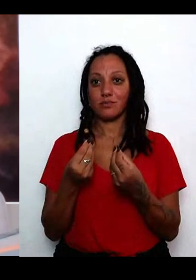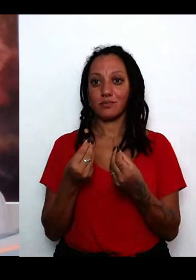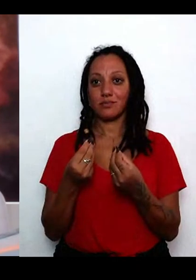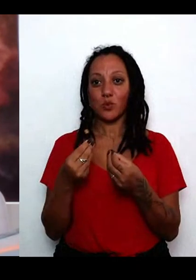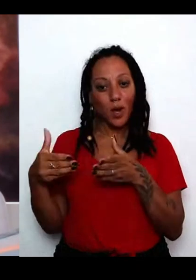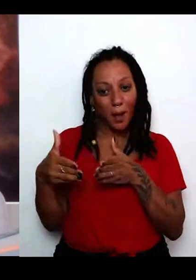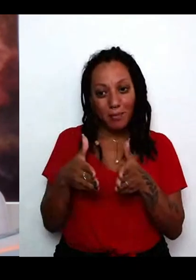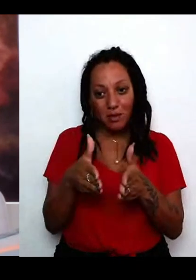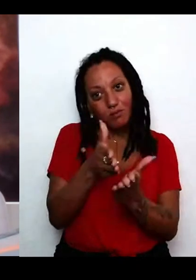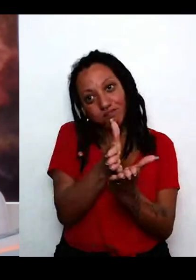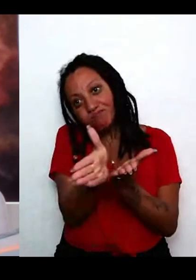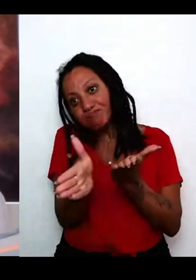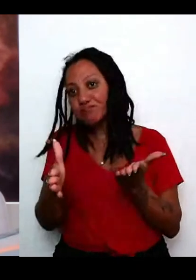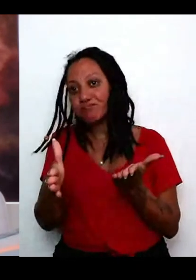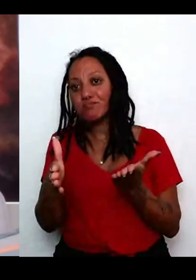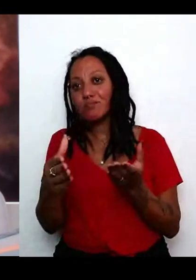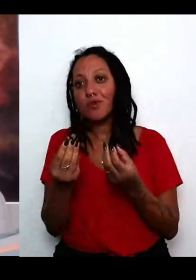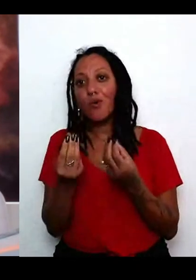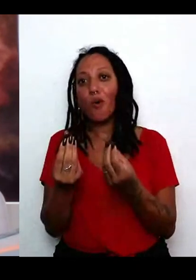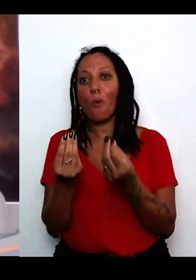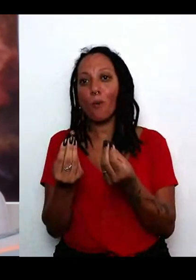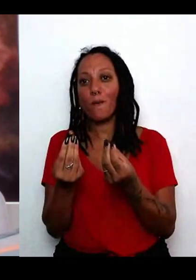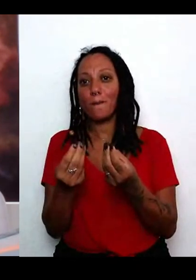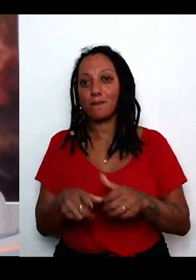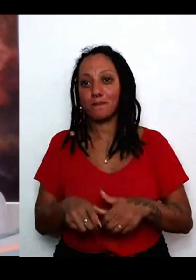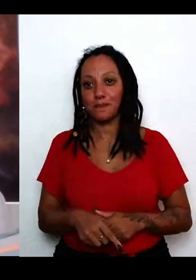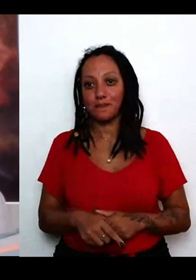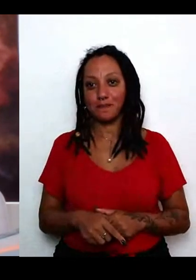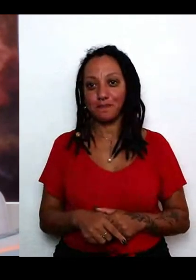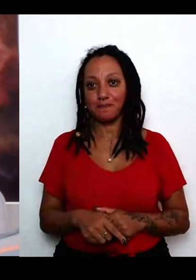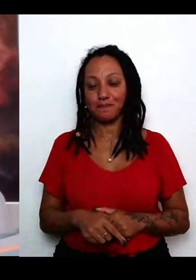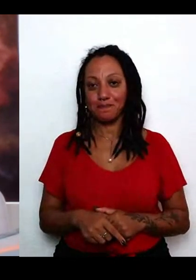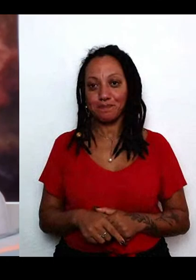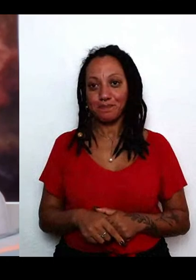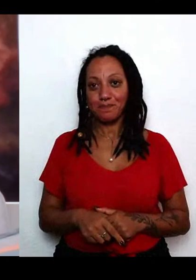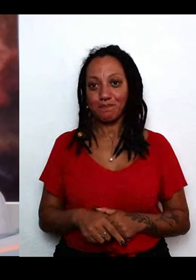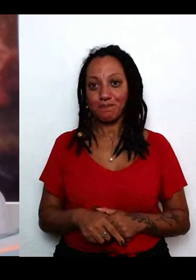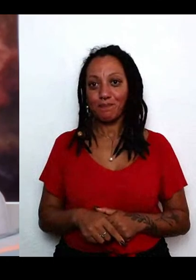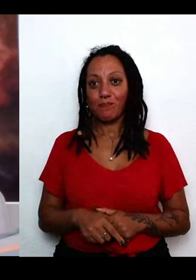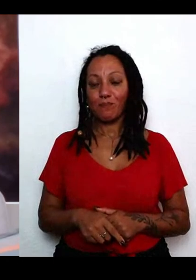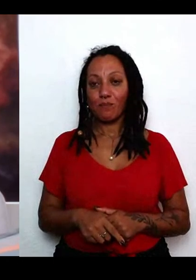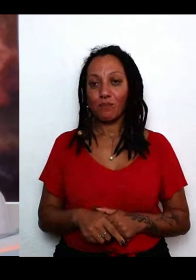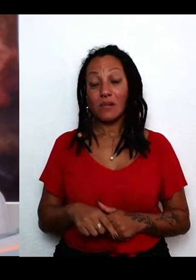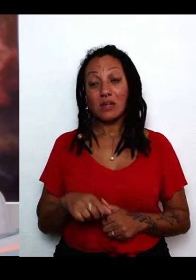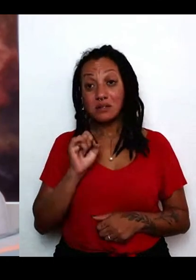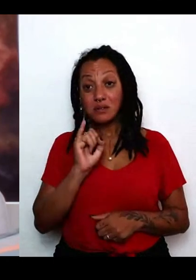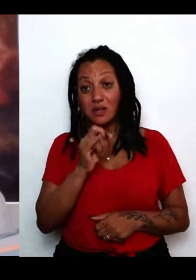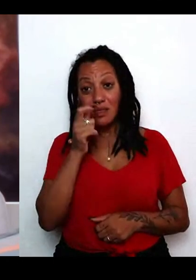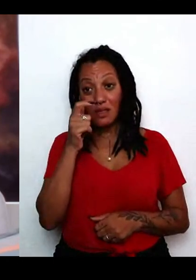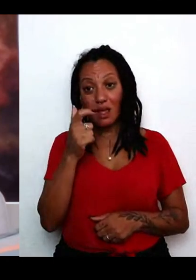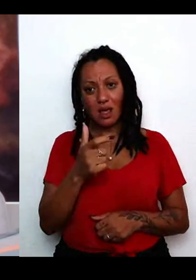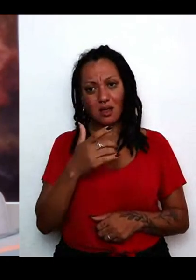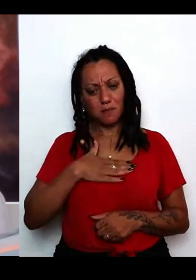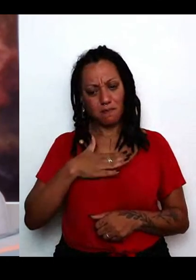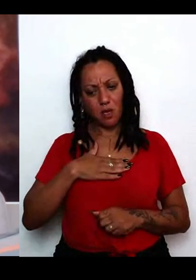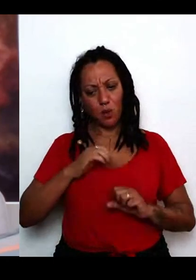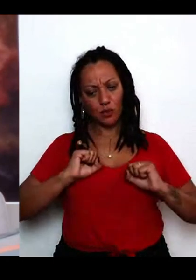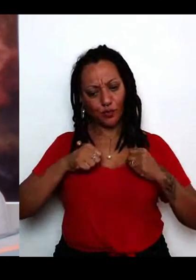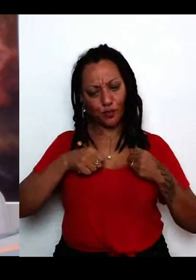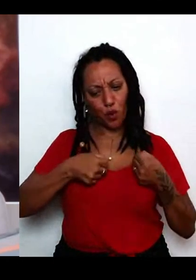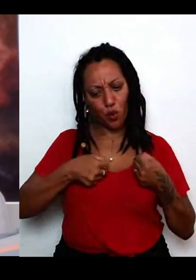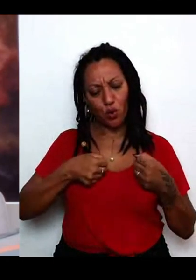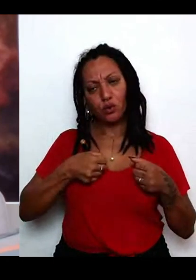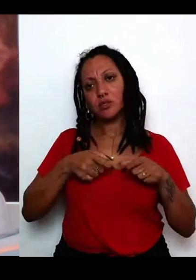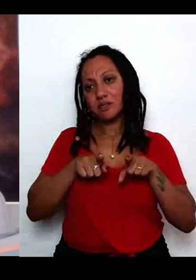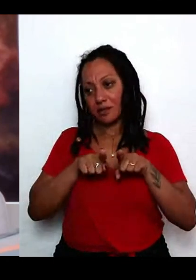interested in participating in not just in my uh effort it's it's hosted by a web